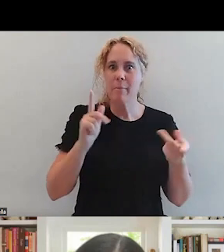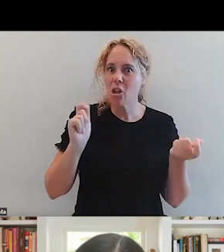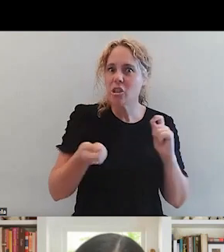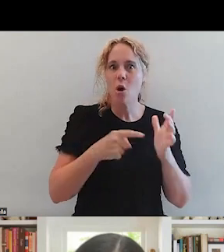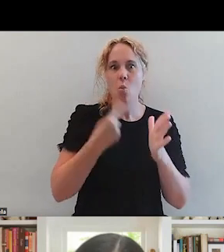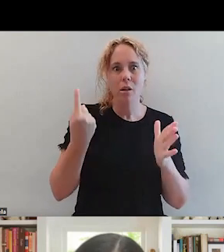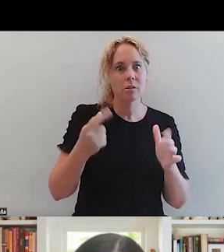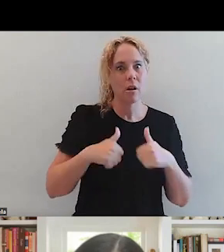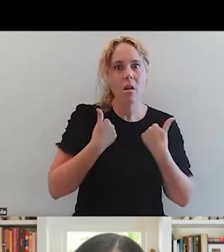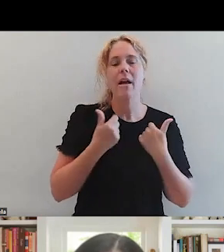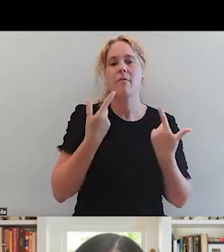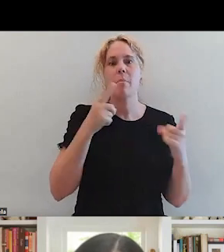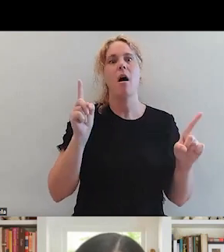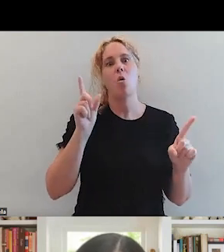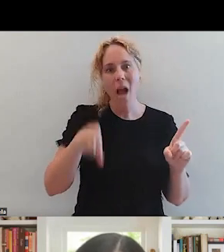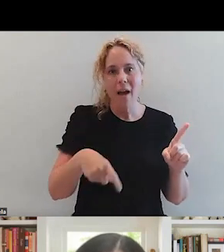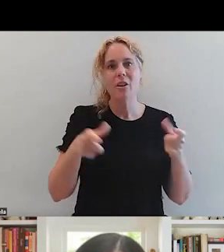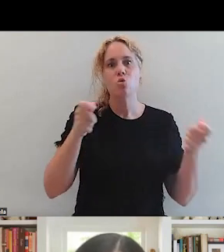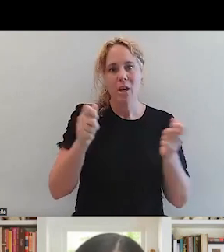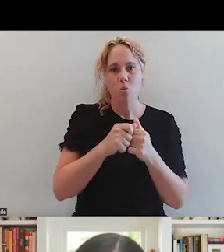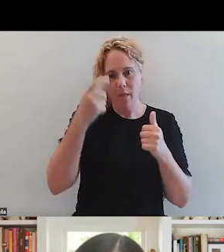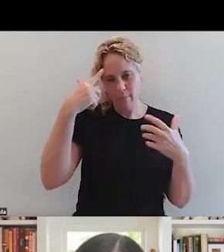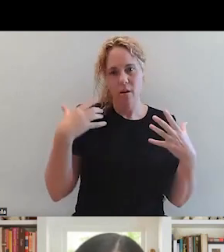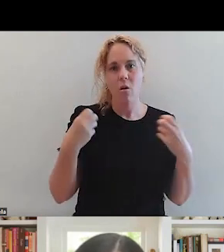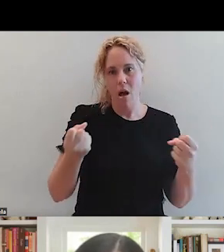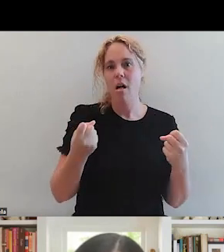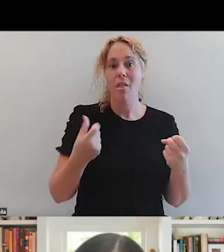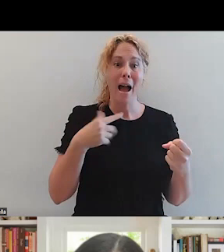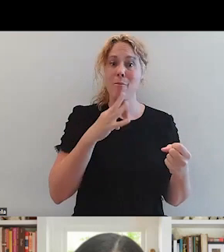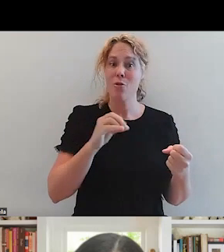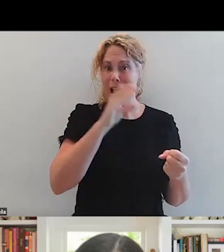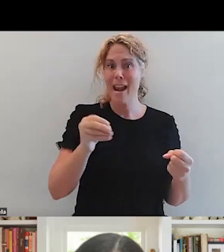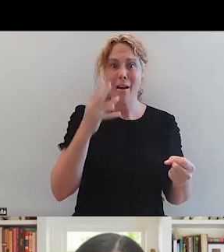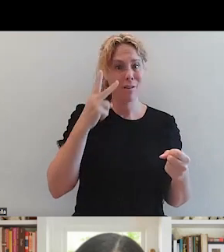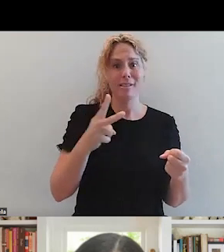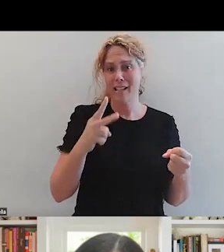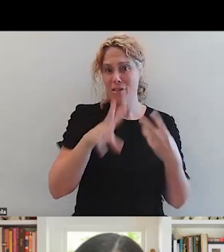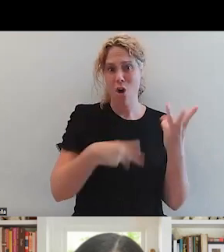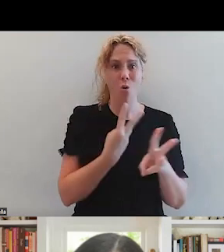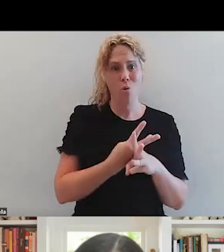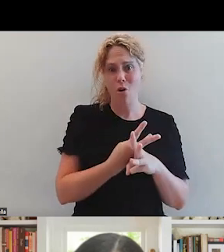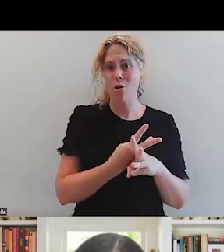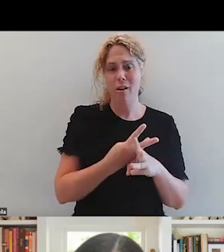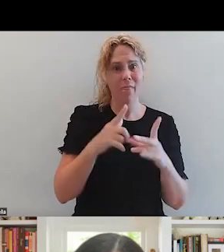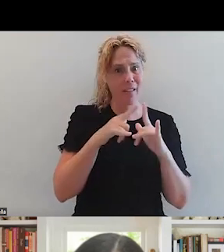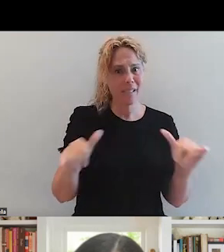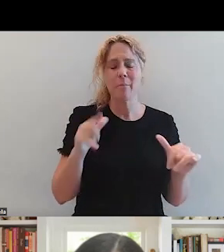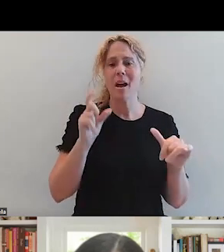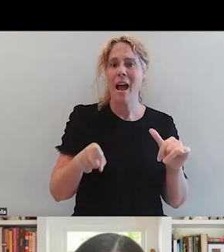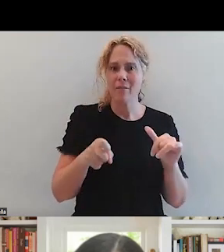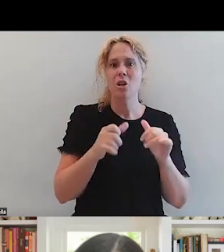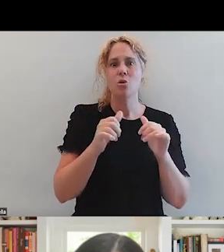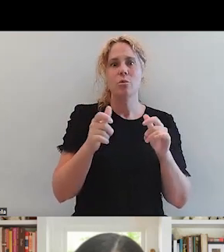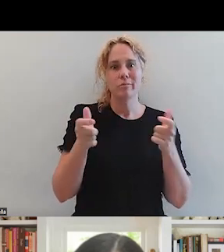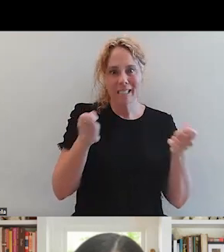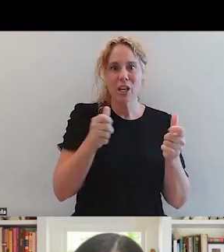have to deal with mental health all at once. And it's the first time. I'm 40. I've never seen the world where we all at one time had to deal with all our issues together, and we were all